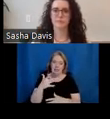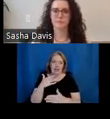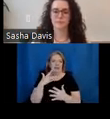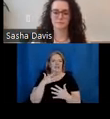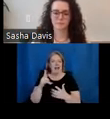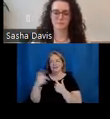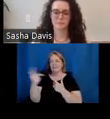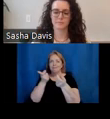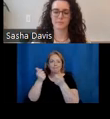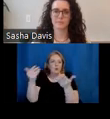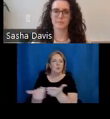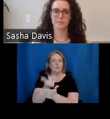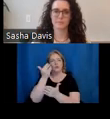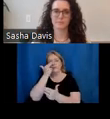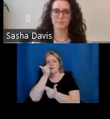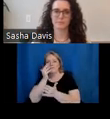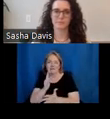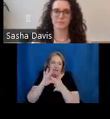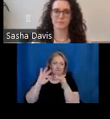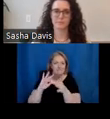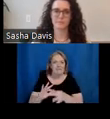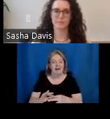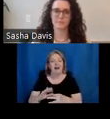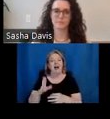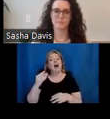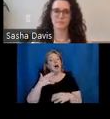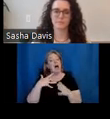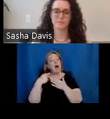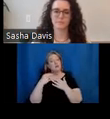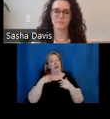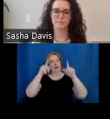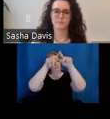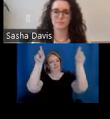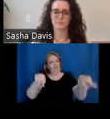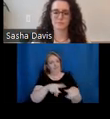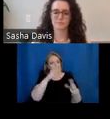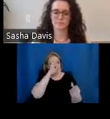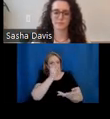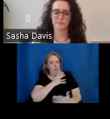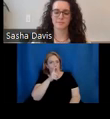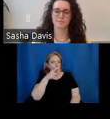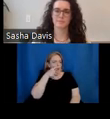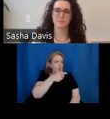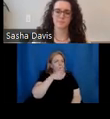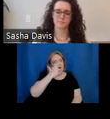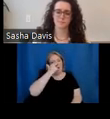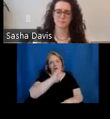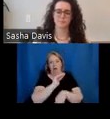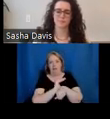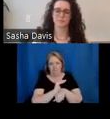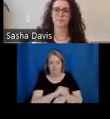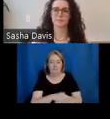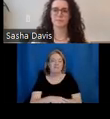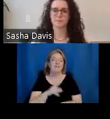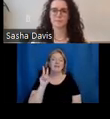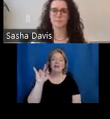talent. And a board outside lets you know who's on the docket on any given night. The village has long had a